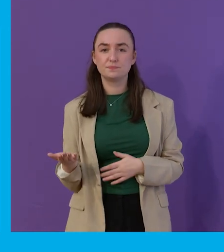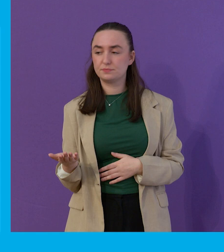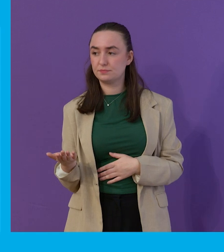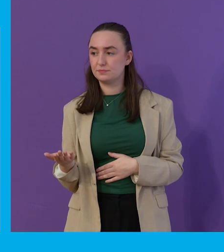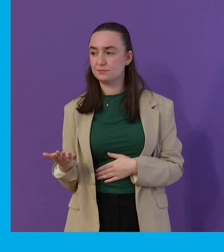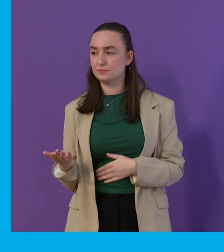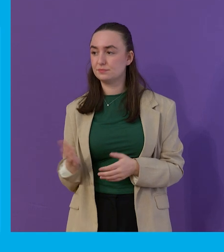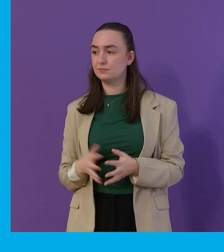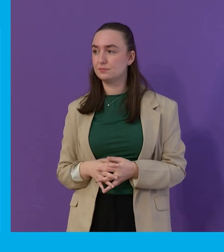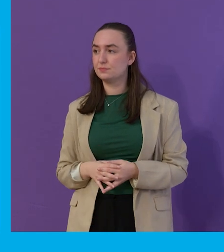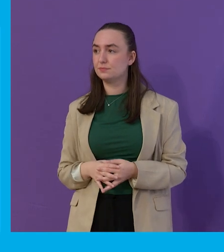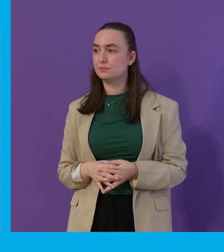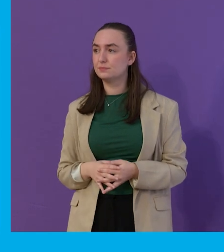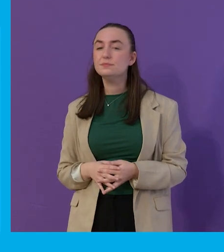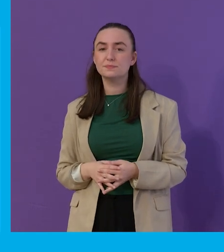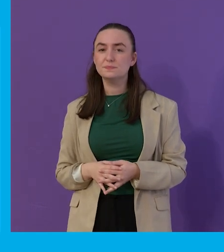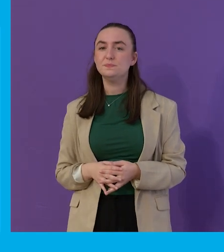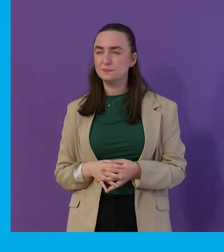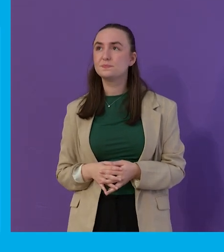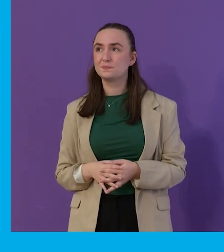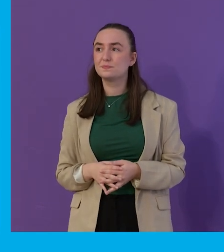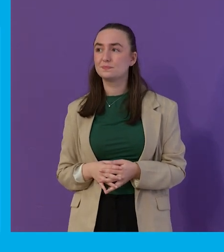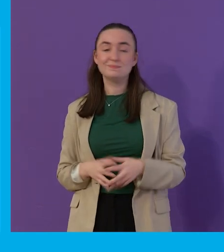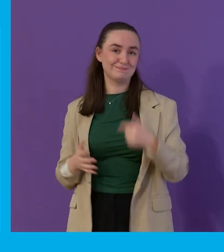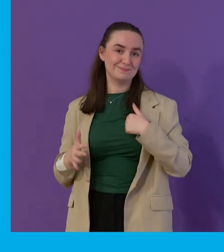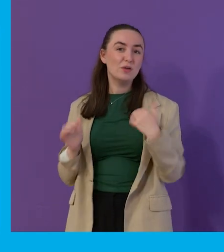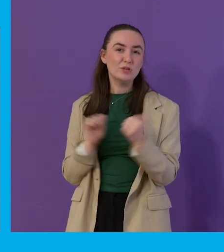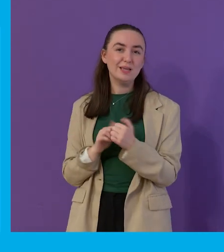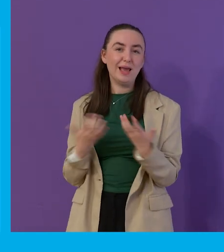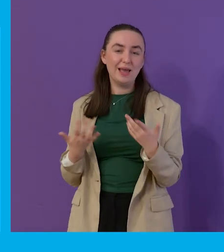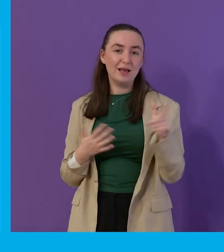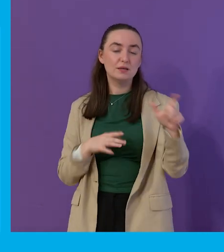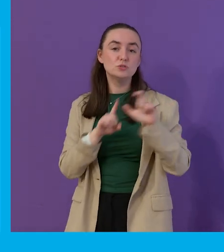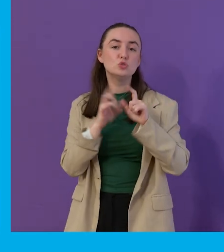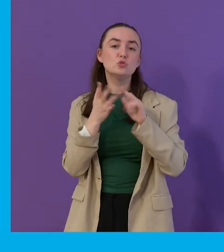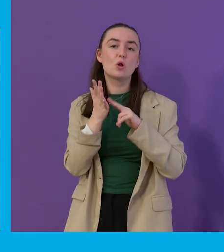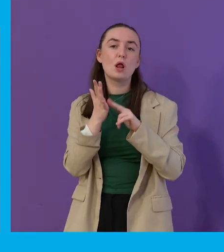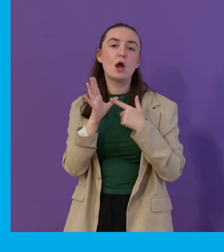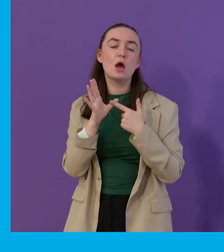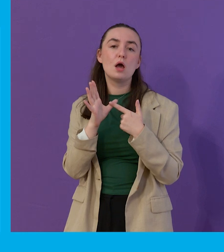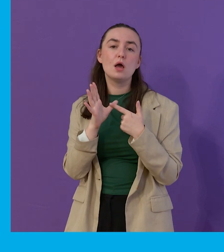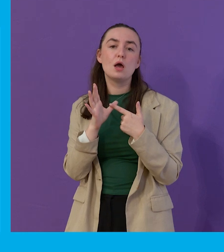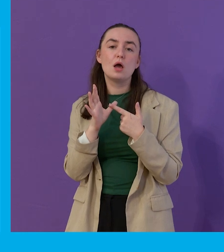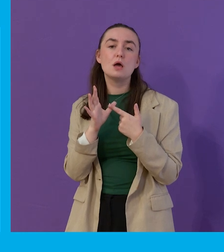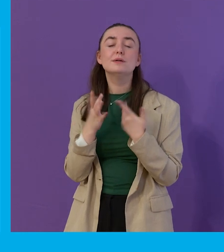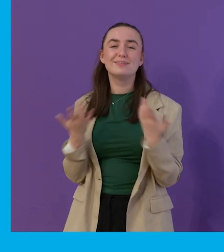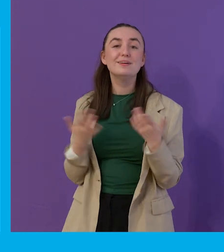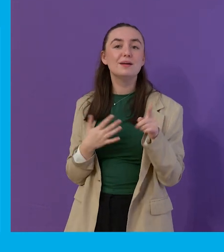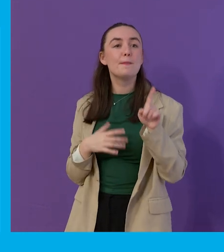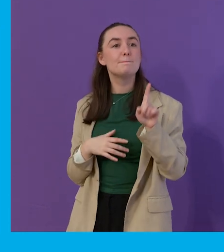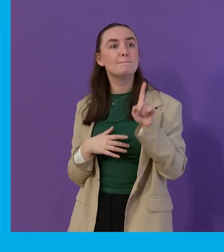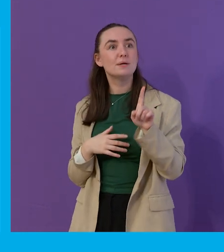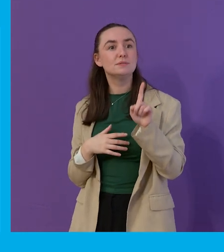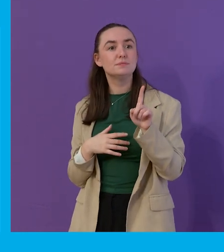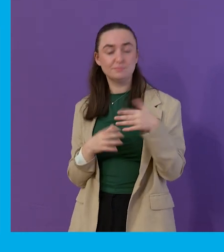So, I mean, I agree. Look, I mean, Donna's right. It's about leadership. I guess that the question then is, well, how do we get that